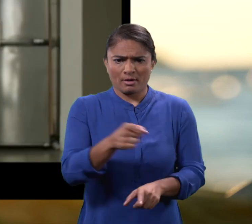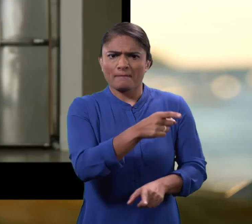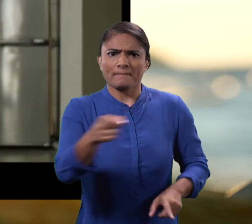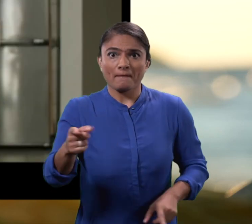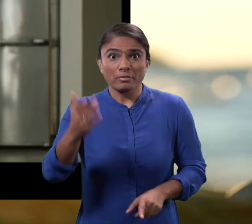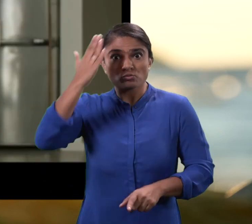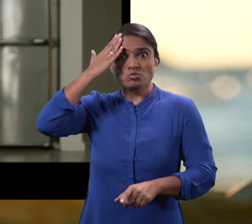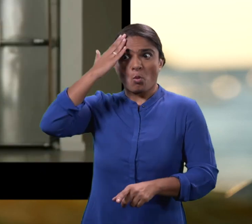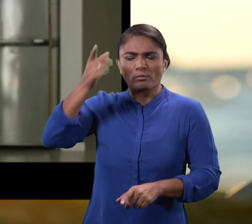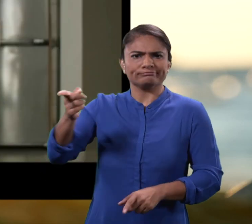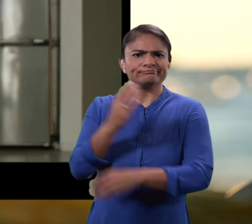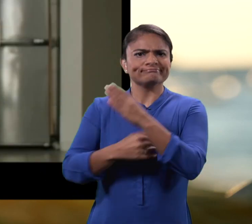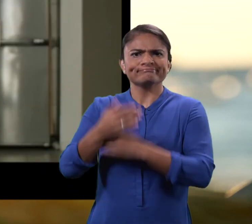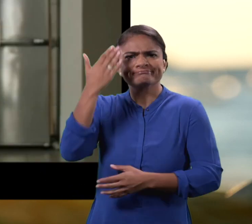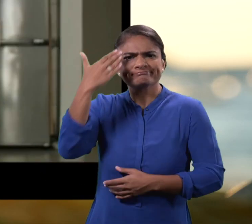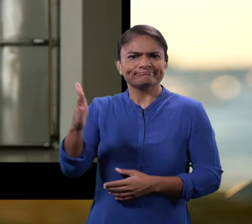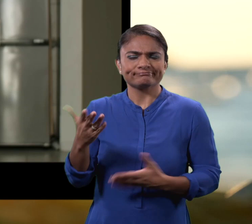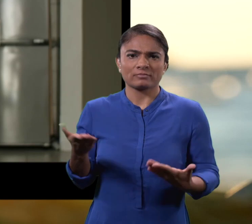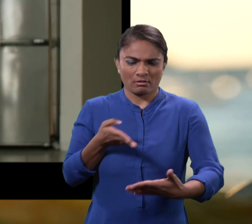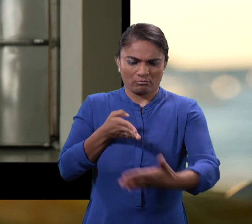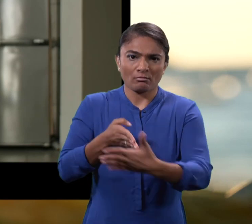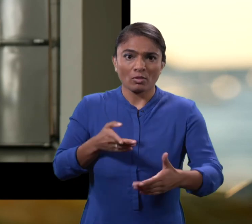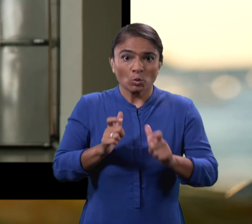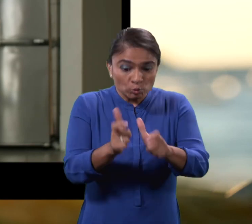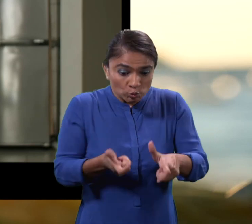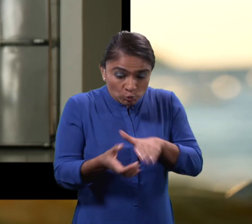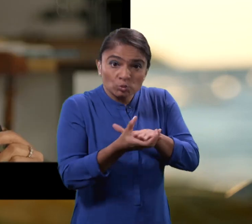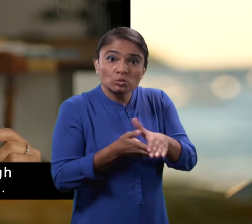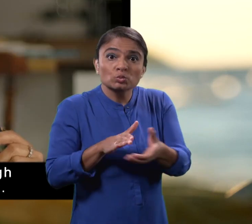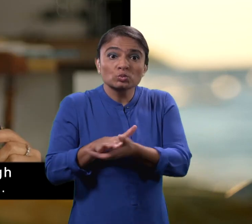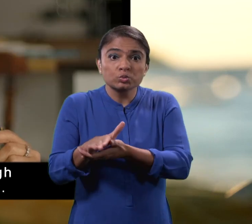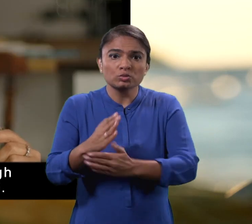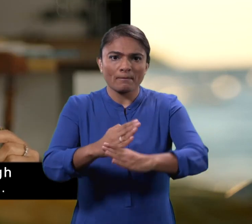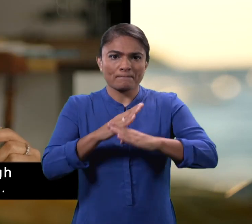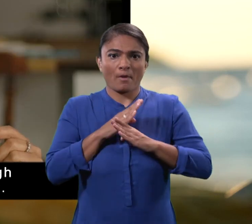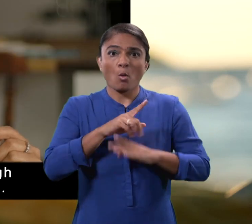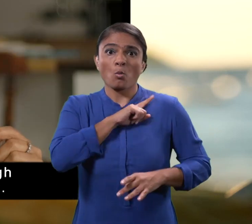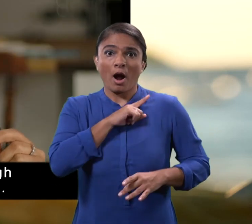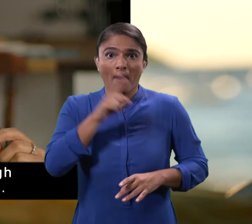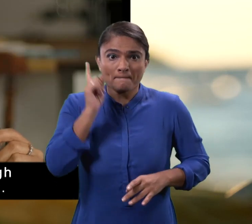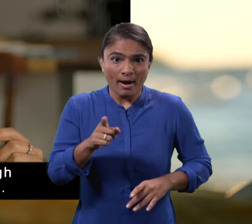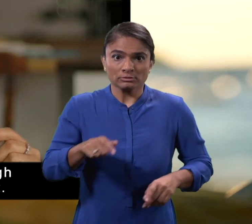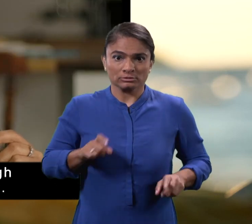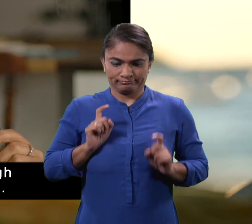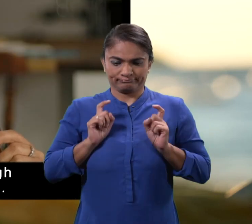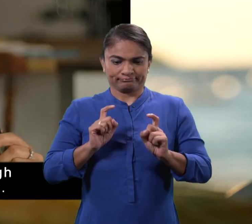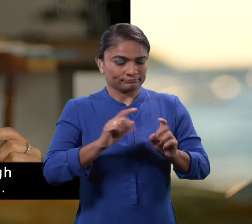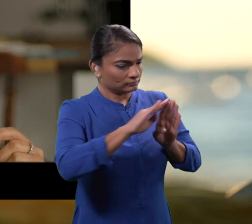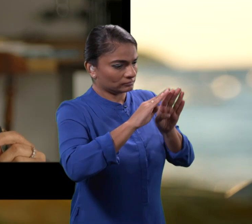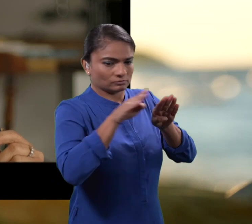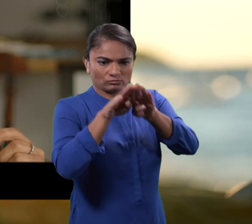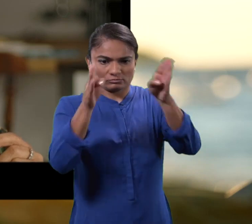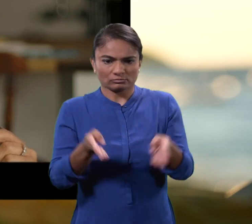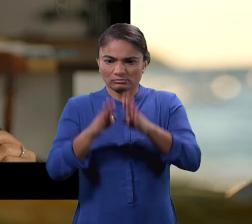is this unawareness of the barrier of those shoes because you remove it quickly even though you have a shelf where you need to put